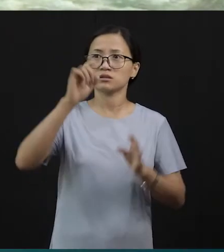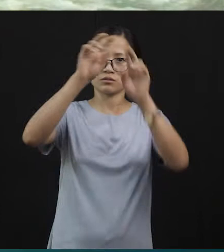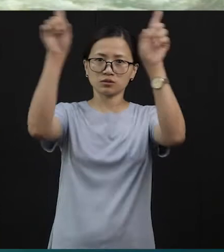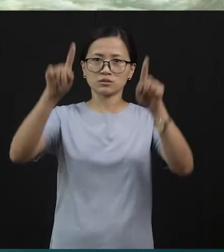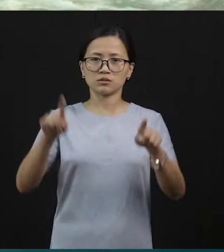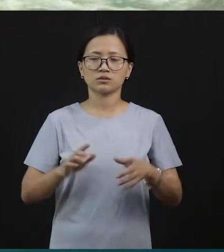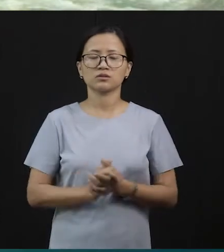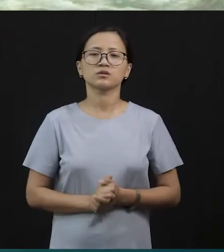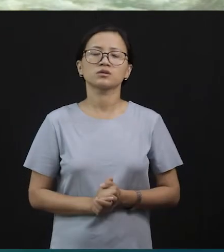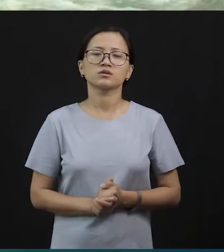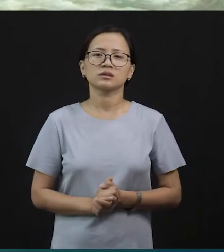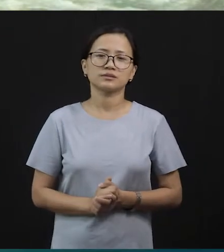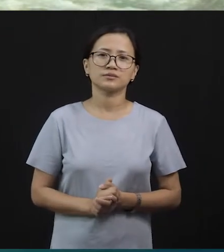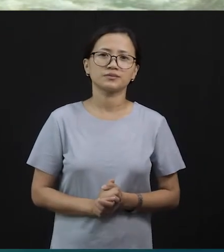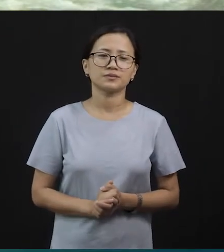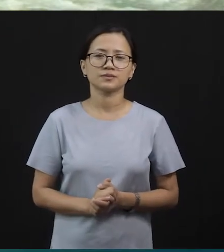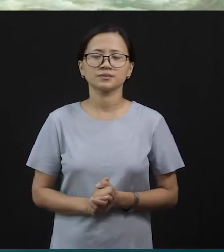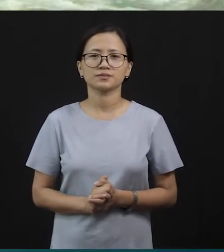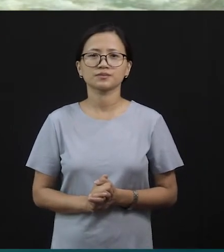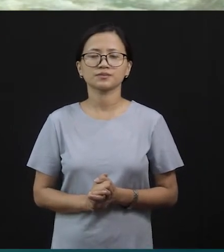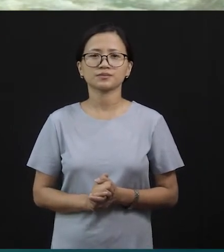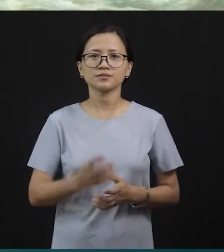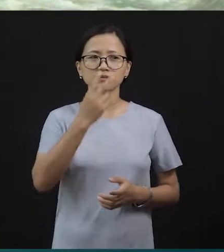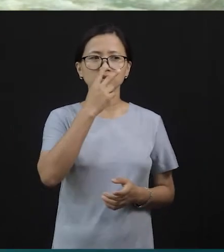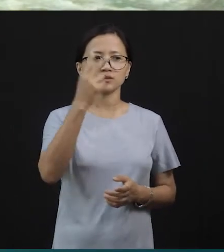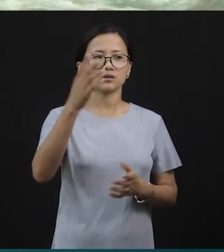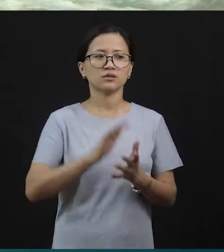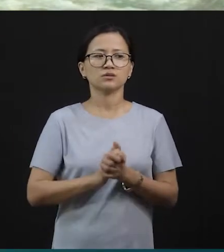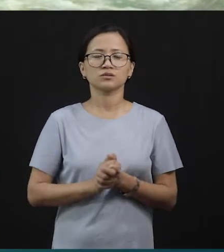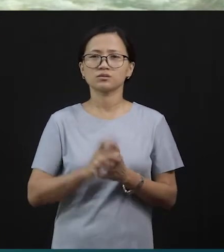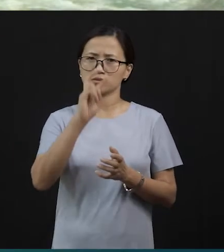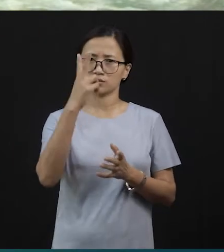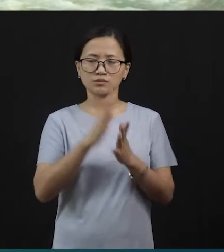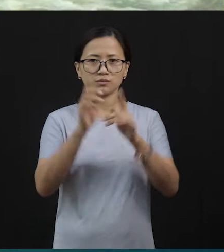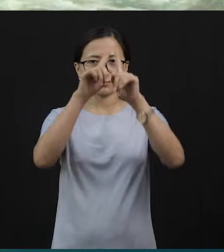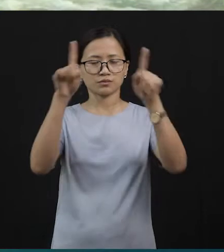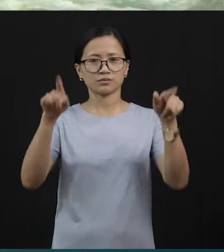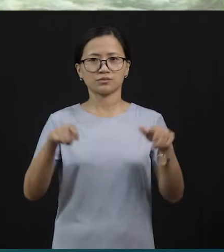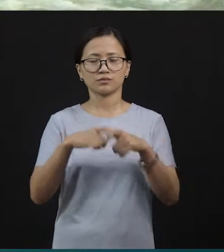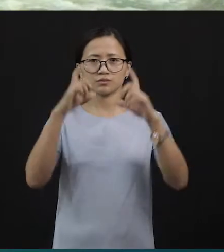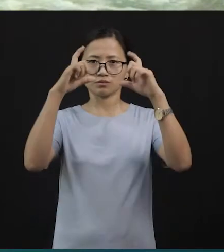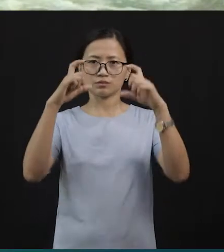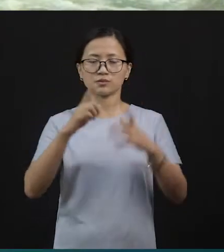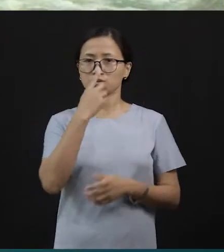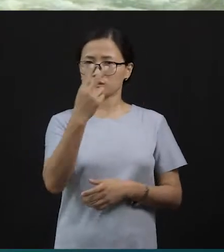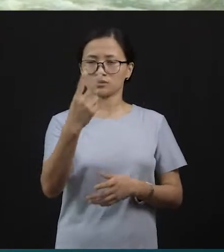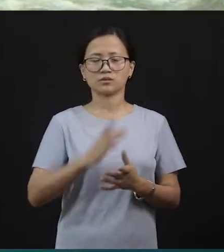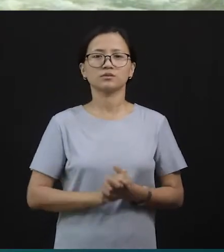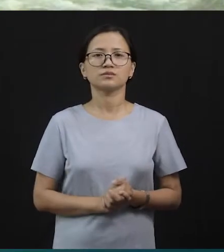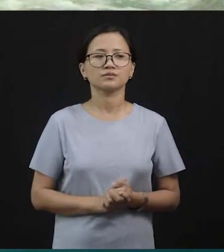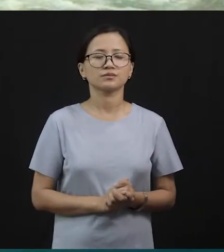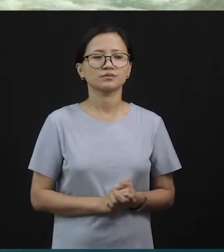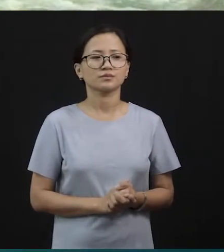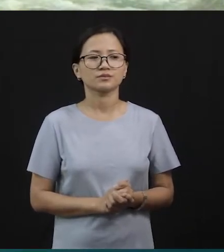together and makes it a storm. Okay, and so you can see these two pictures. I'm sure you understood by now that these two